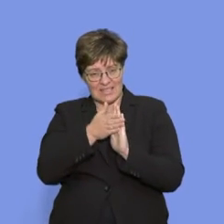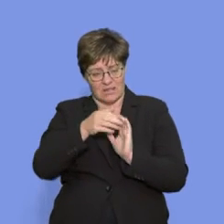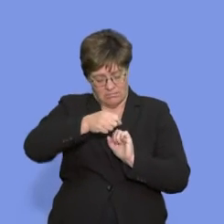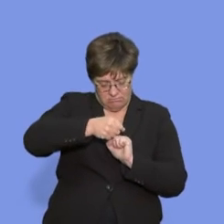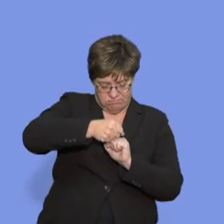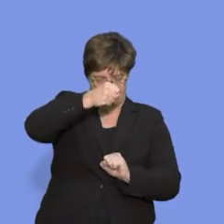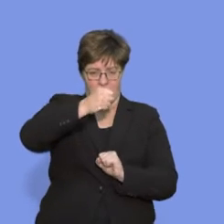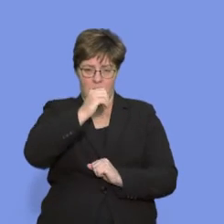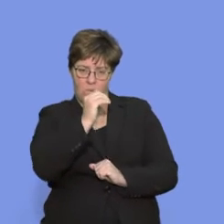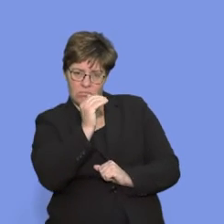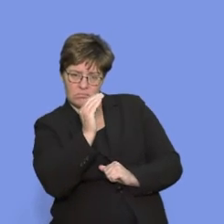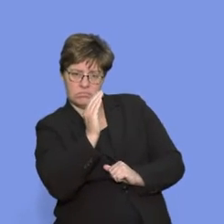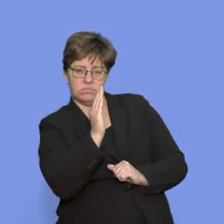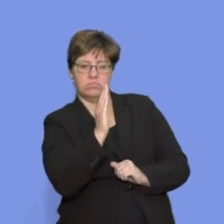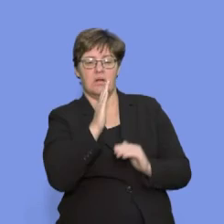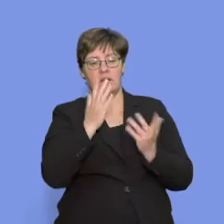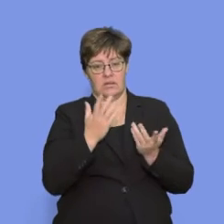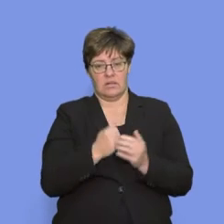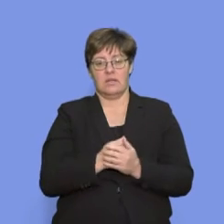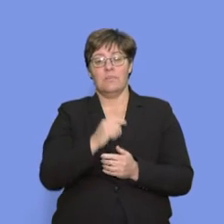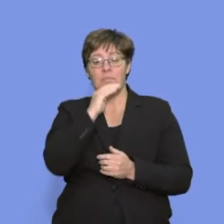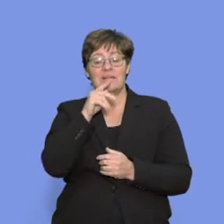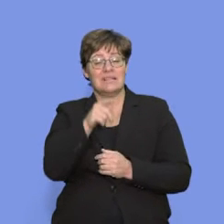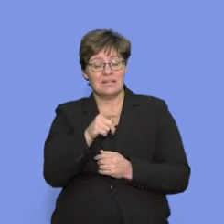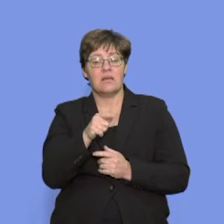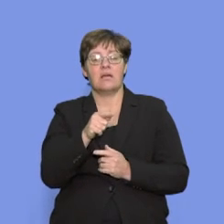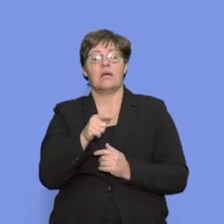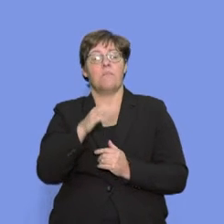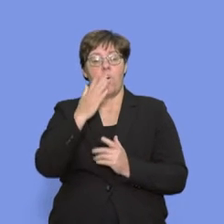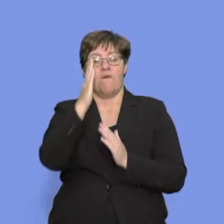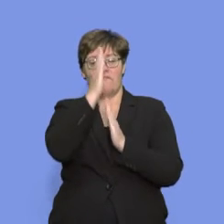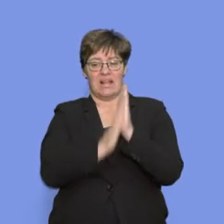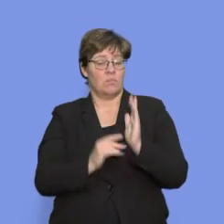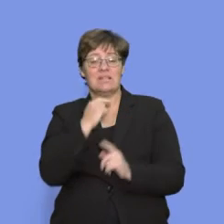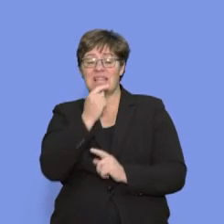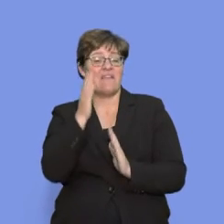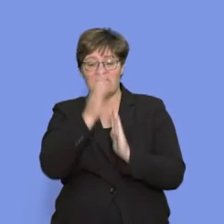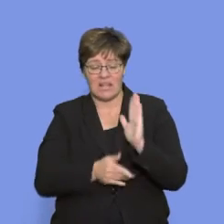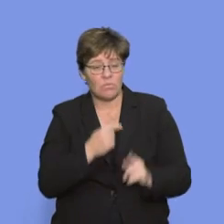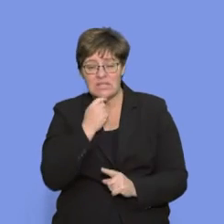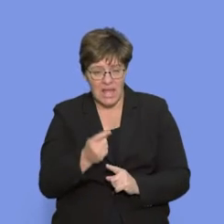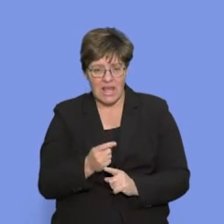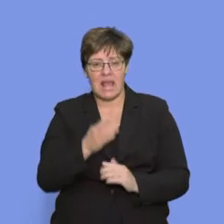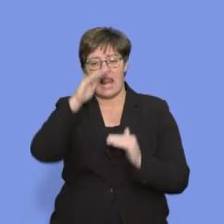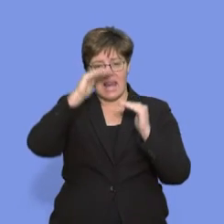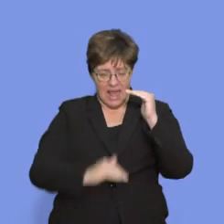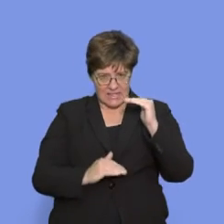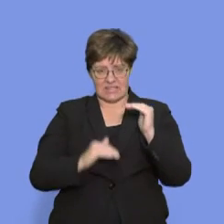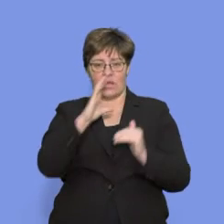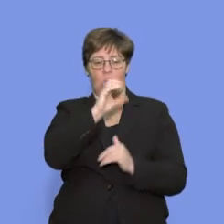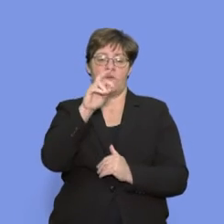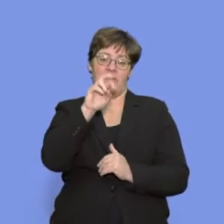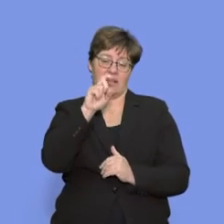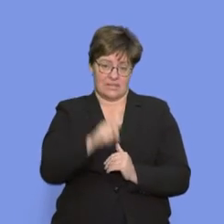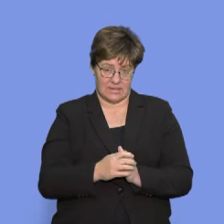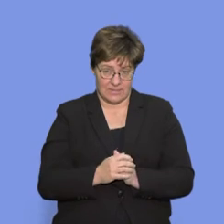And when there's more tension on the lens becomes flatter. But we're not allowed to say flatter, we say less convex. Right.